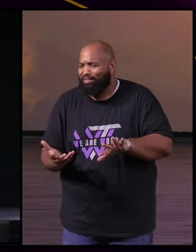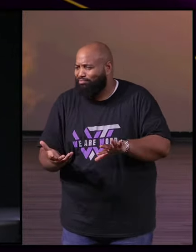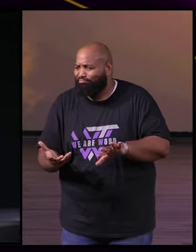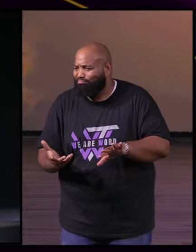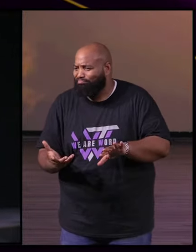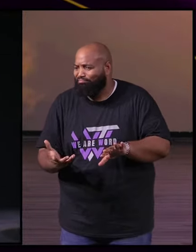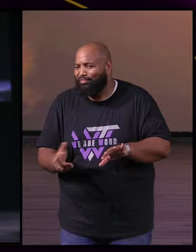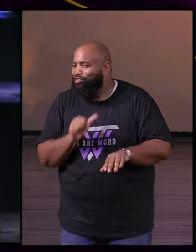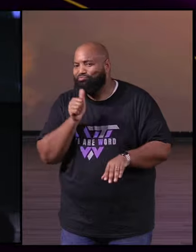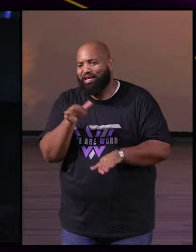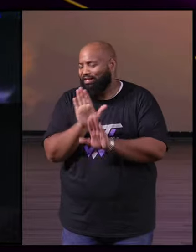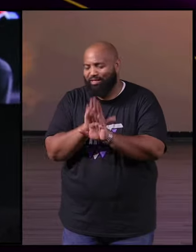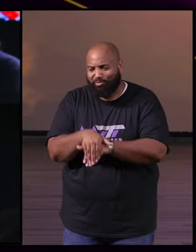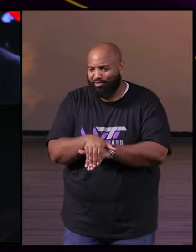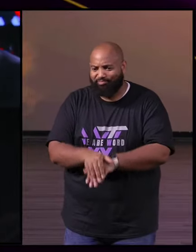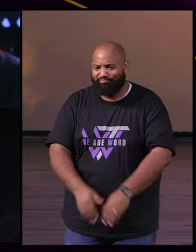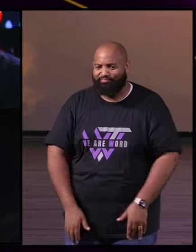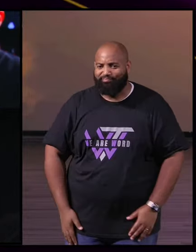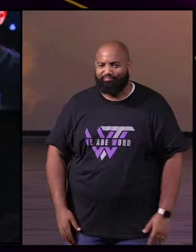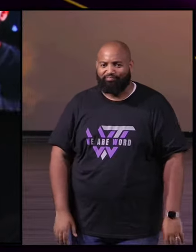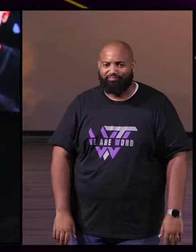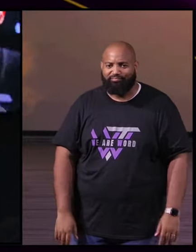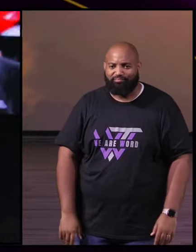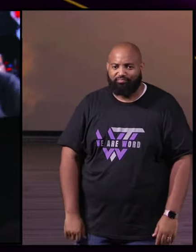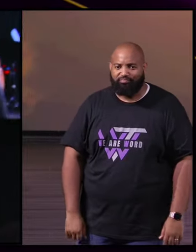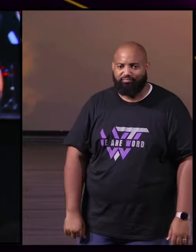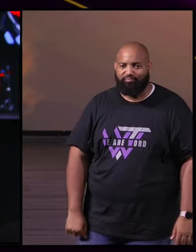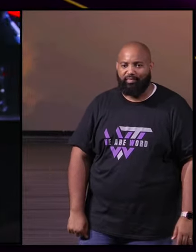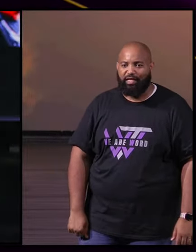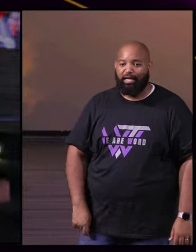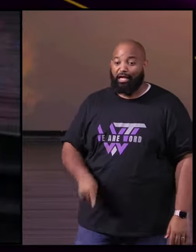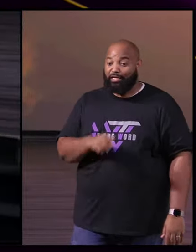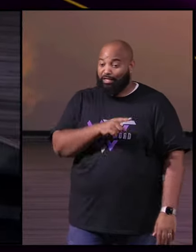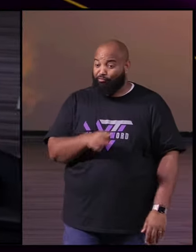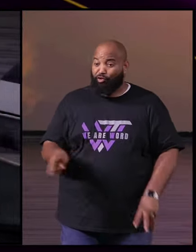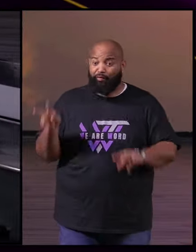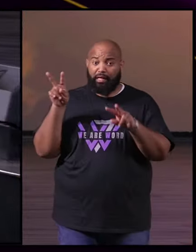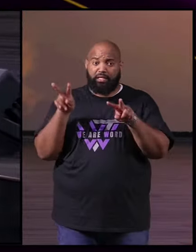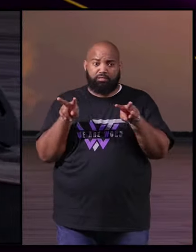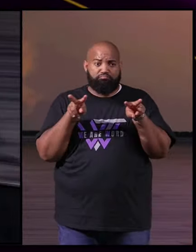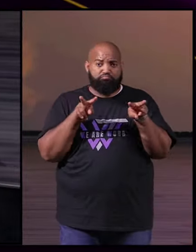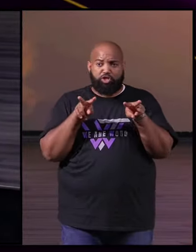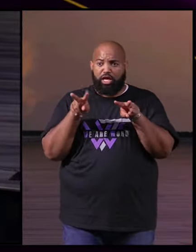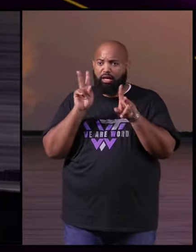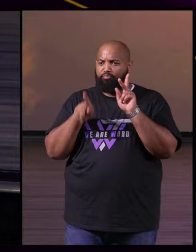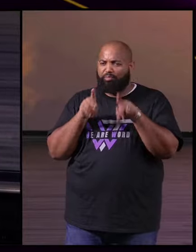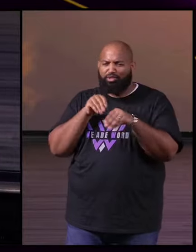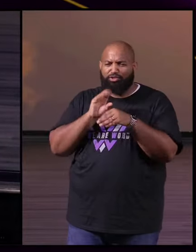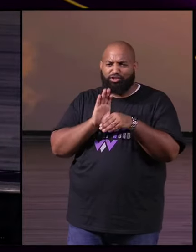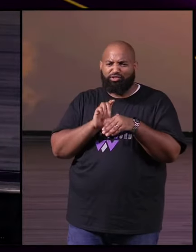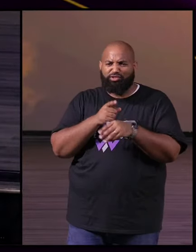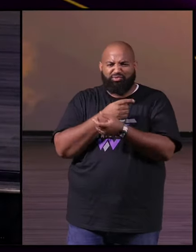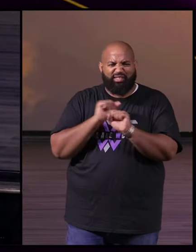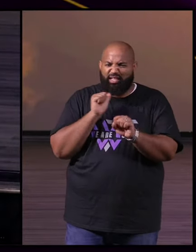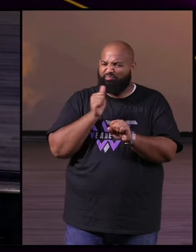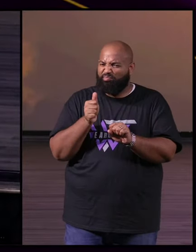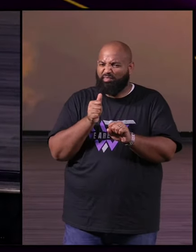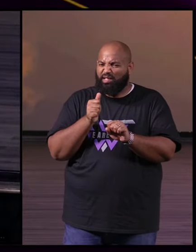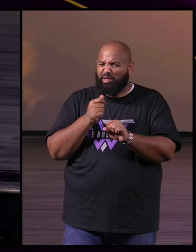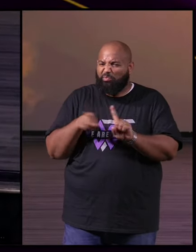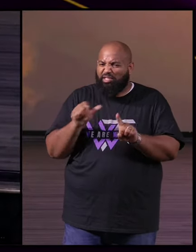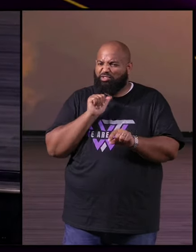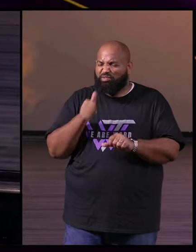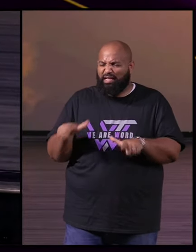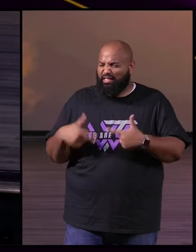And there are people that you have watched people in church life not line up.